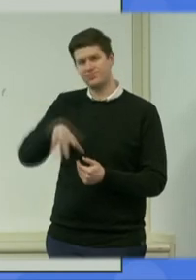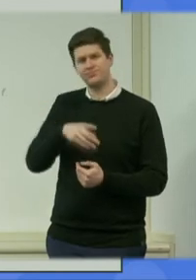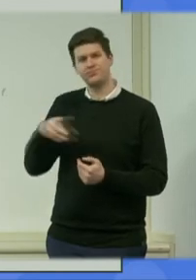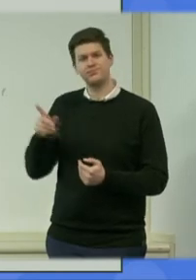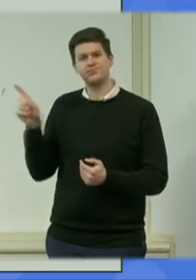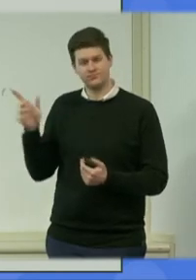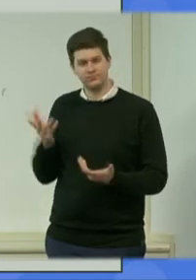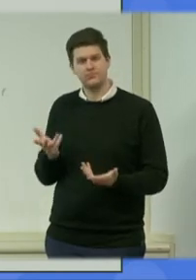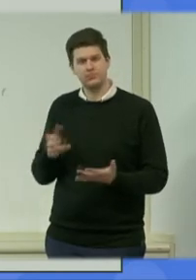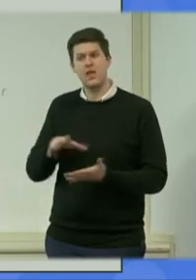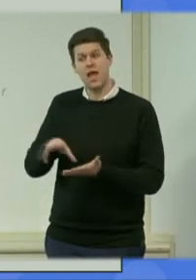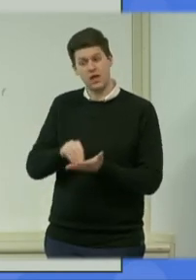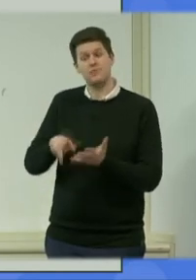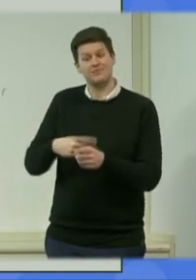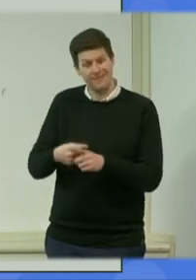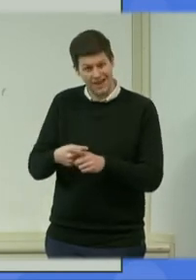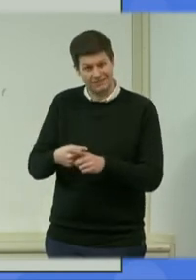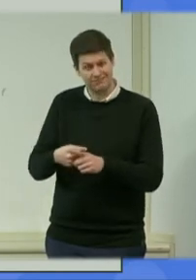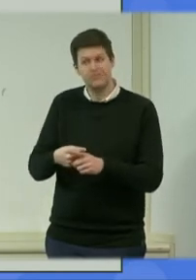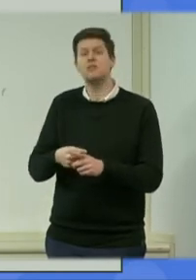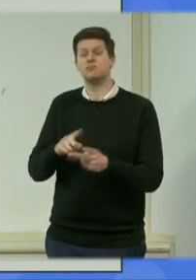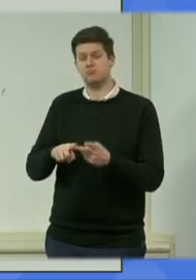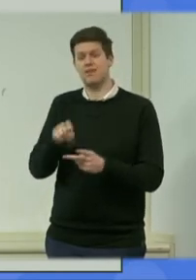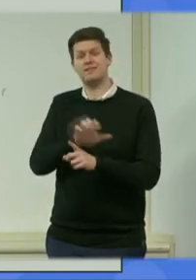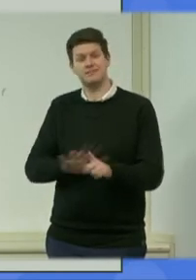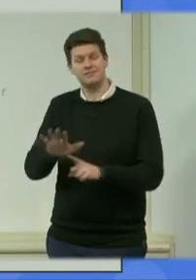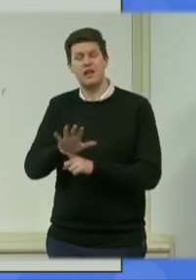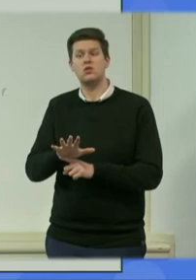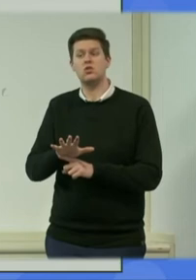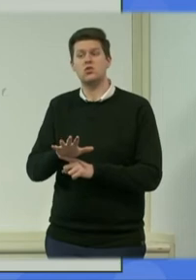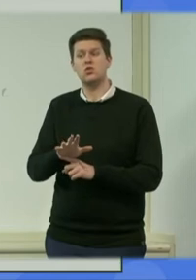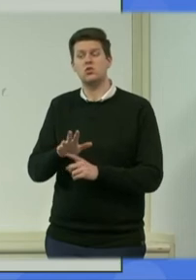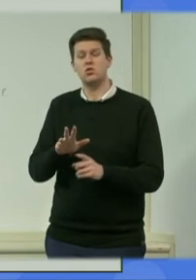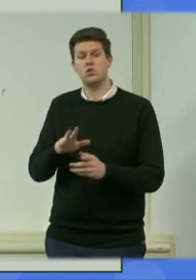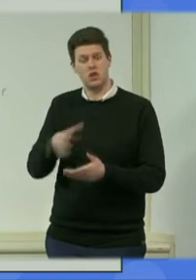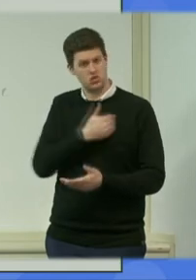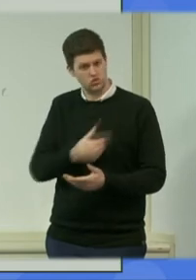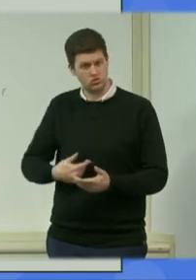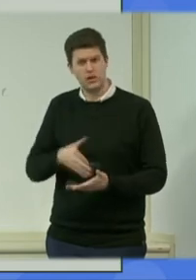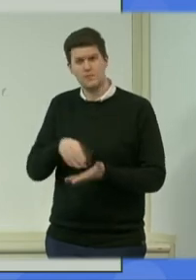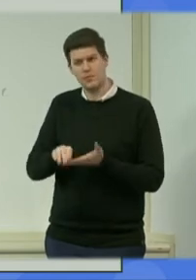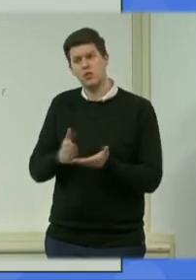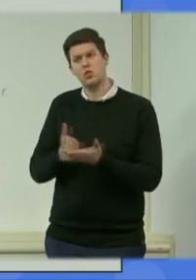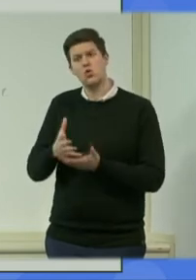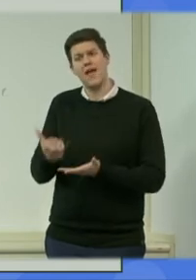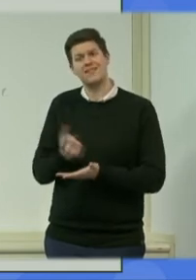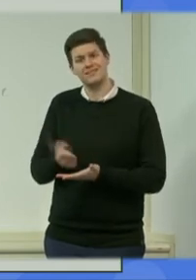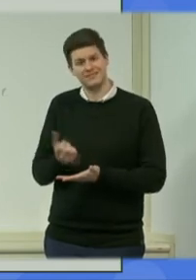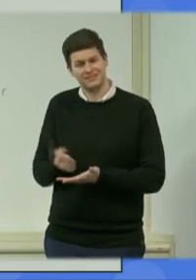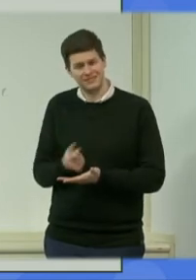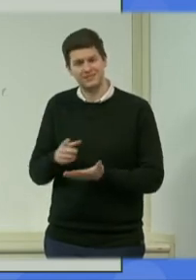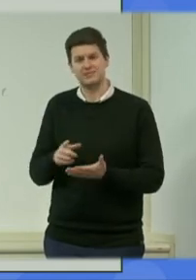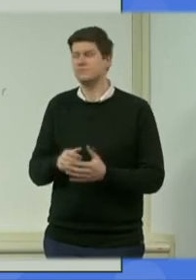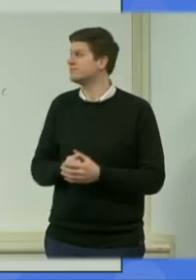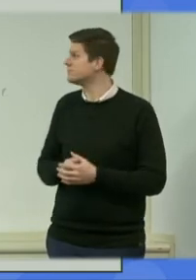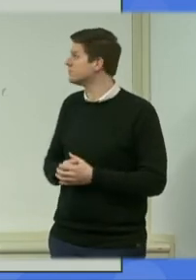income tax and the sort of national insurance contributions that are paid on earnings, those two bottom bits there. And you can see that's where the difference comes